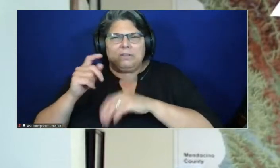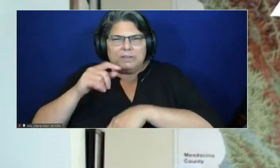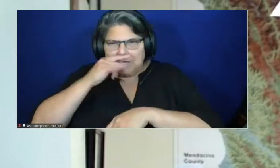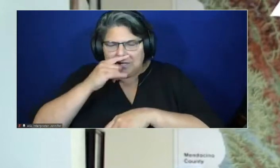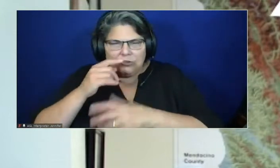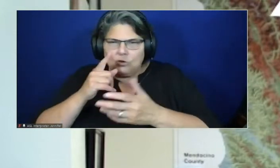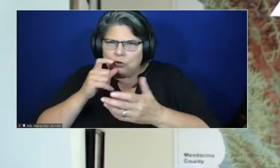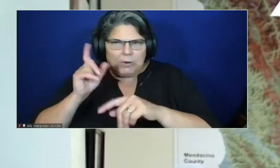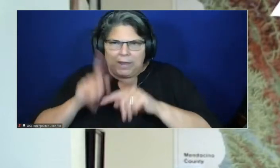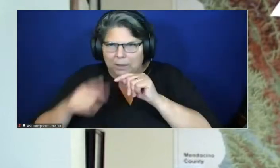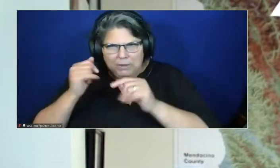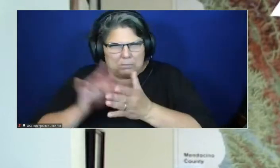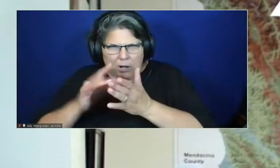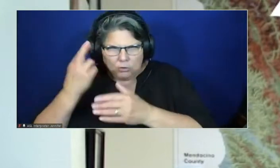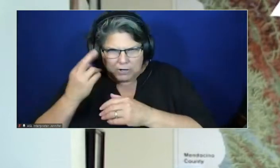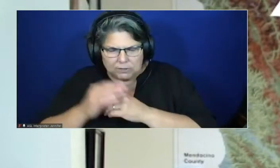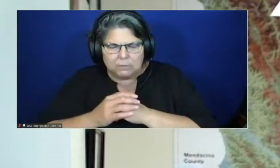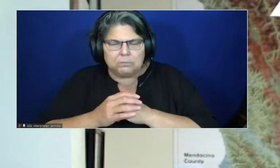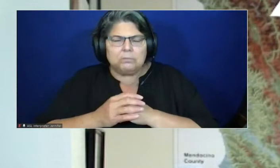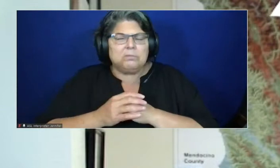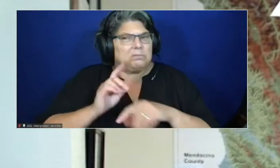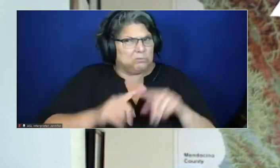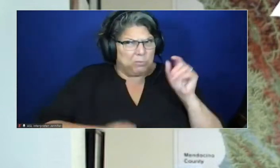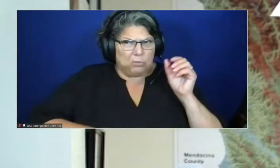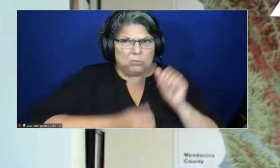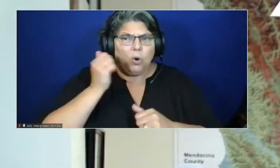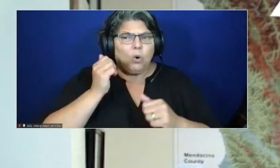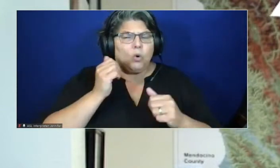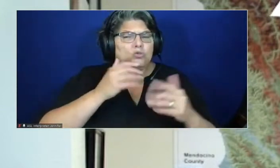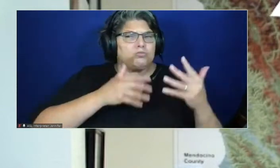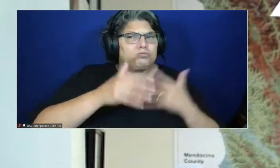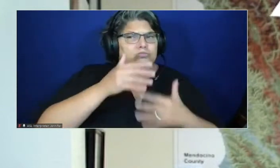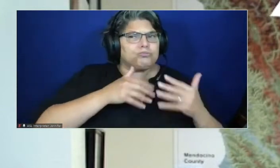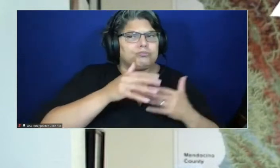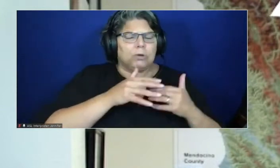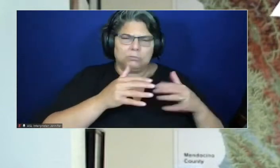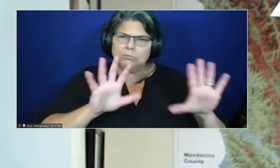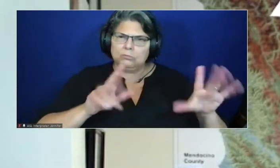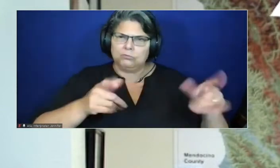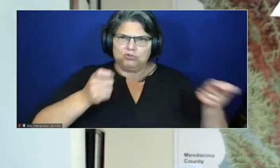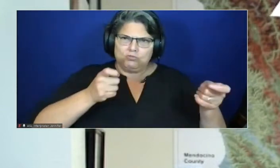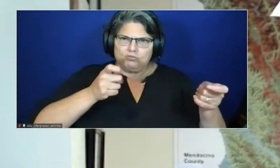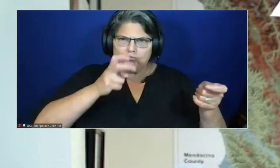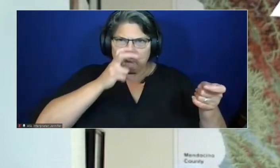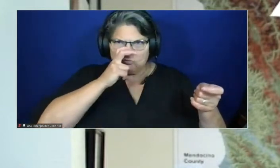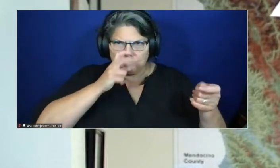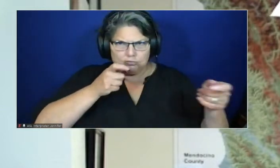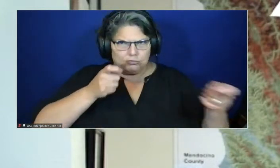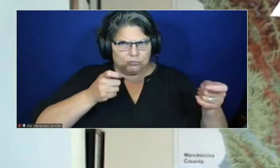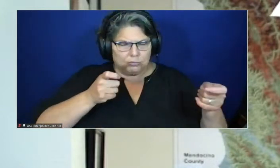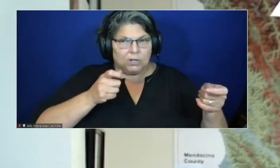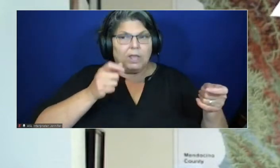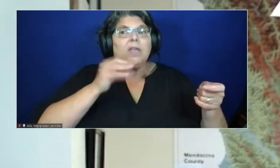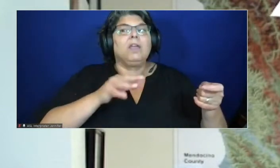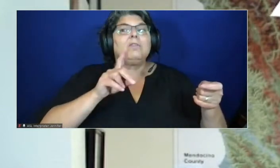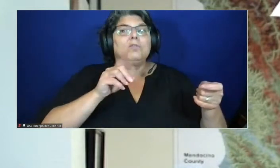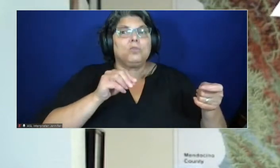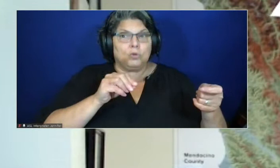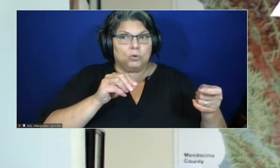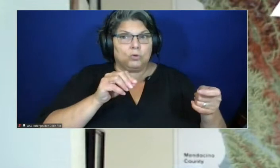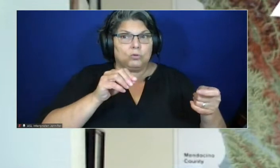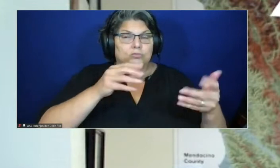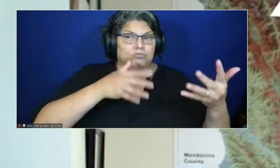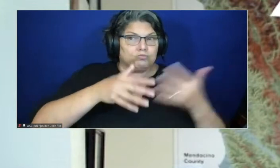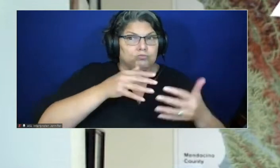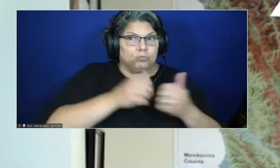they're, by and large, their contact is controlled, and if they have contact with each